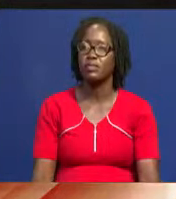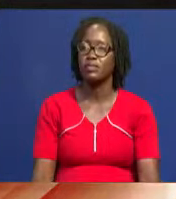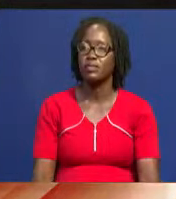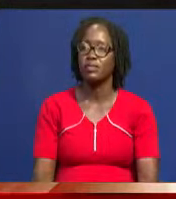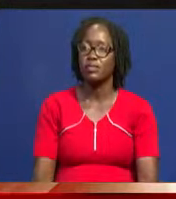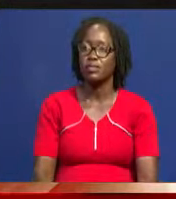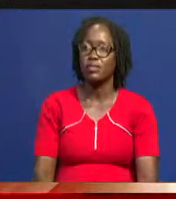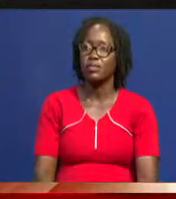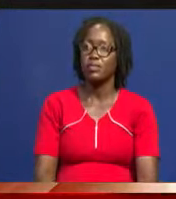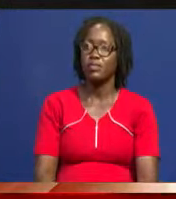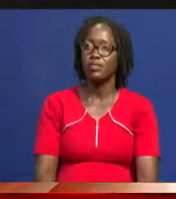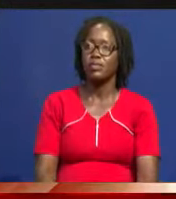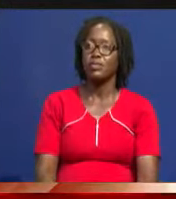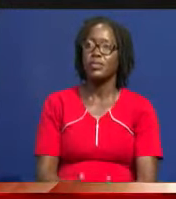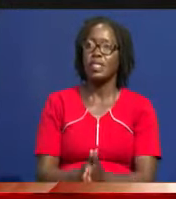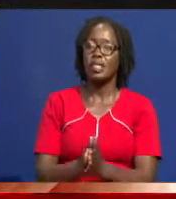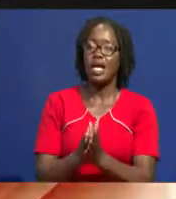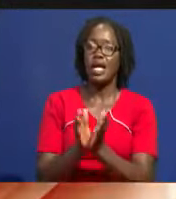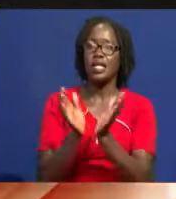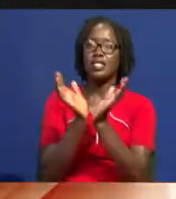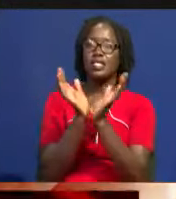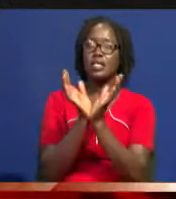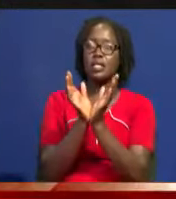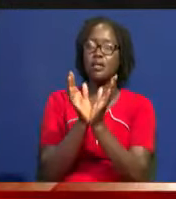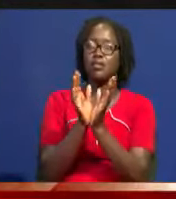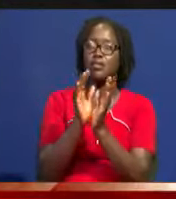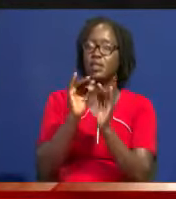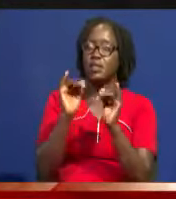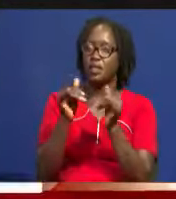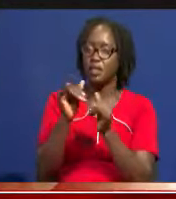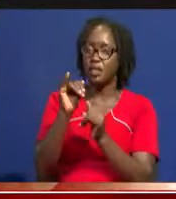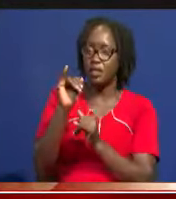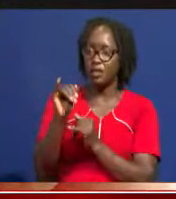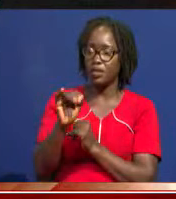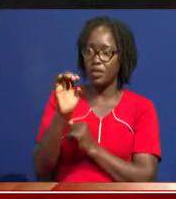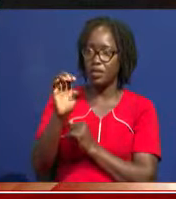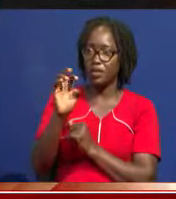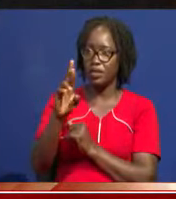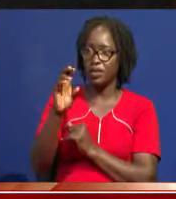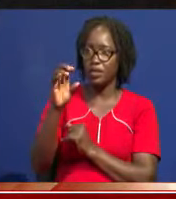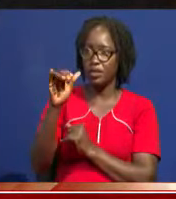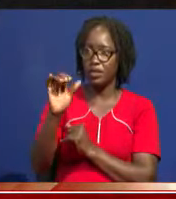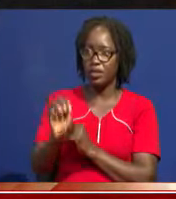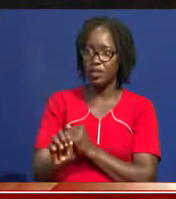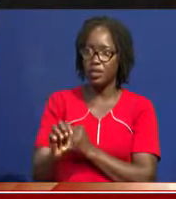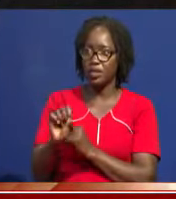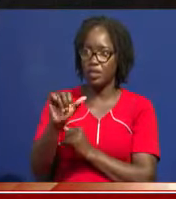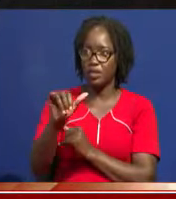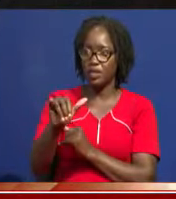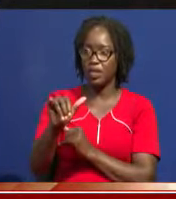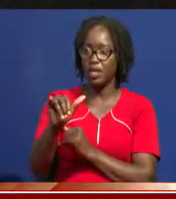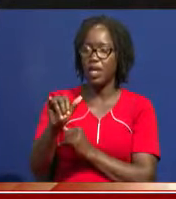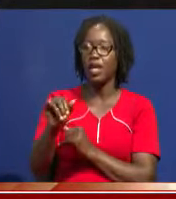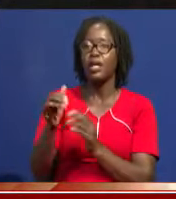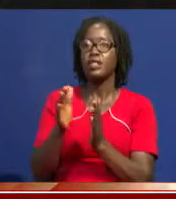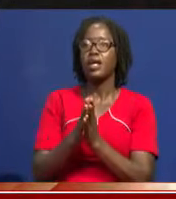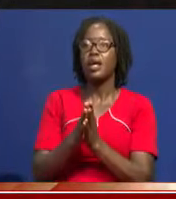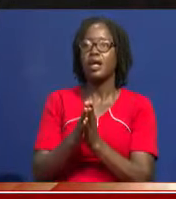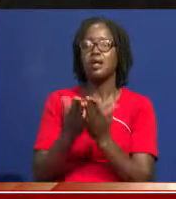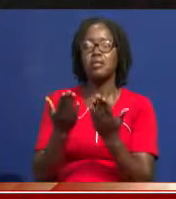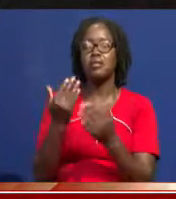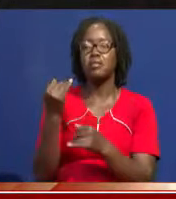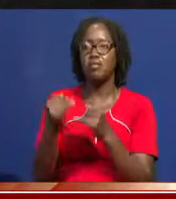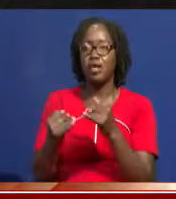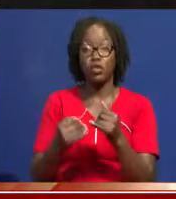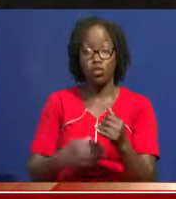Moving on, MetLife Stadium in New Jersey will host the 2026 World Cup final scheduled for 19th July,